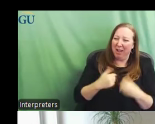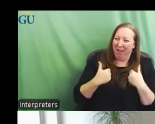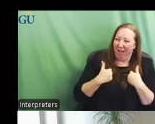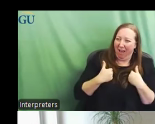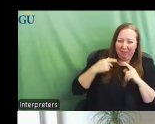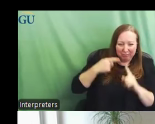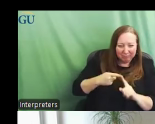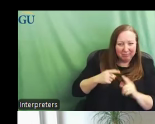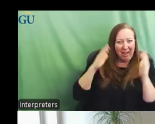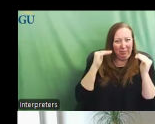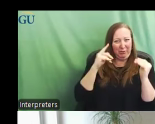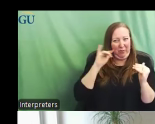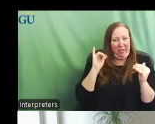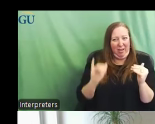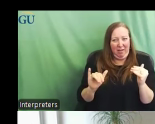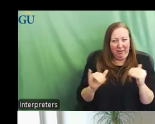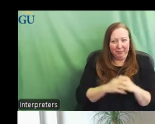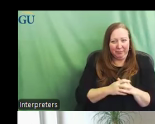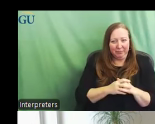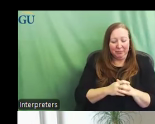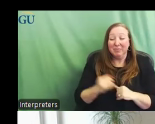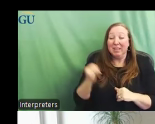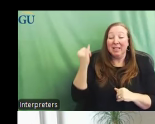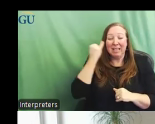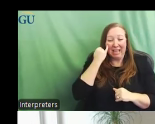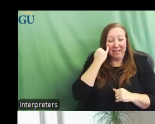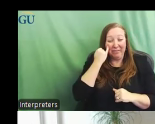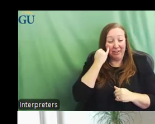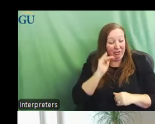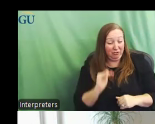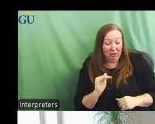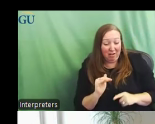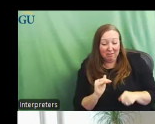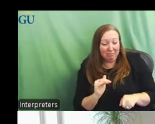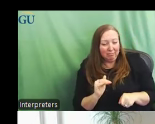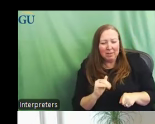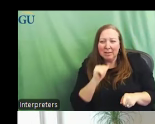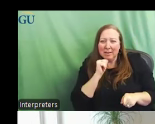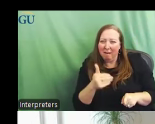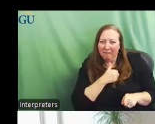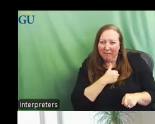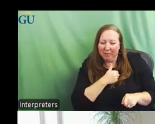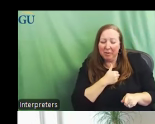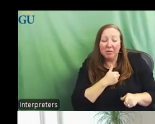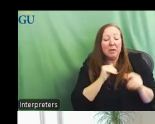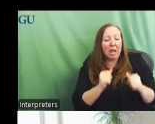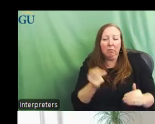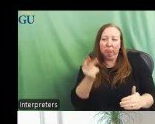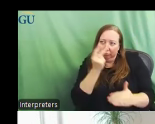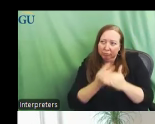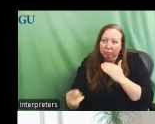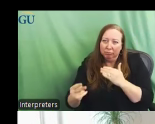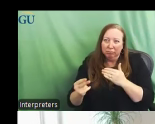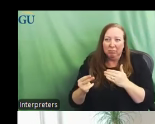don't see those expectations being met, they may predict later language difficulties. We see the same thing